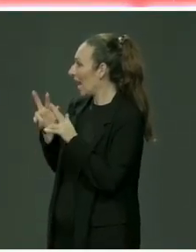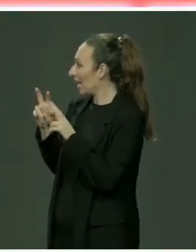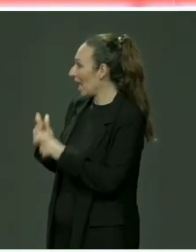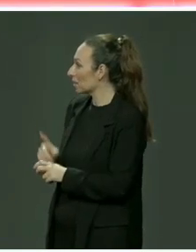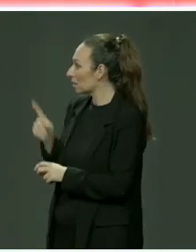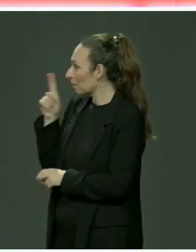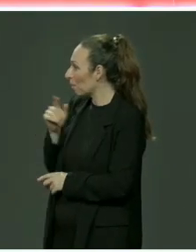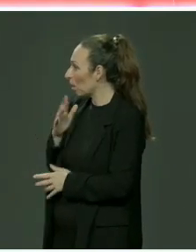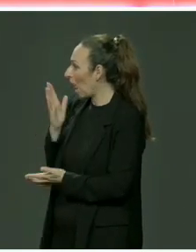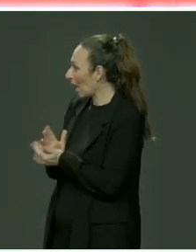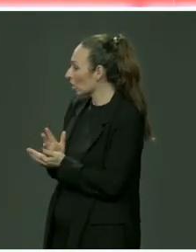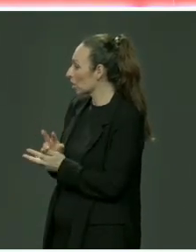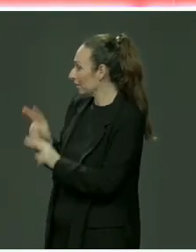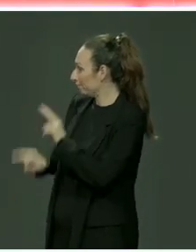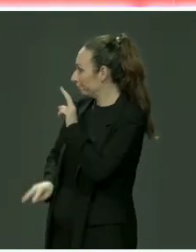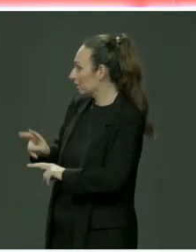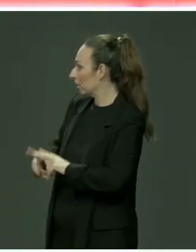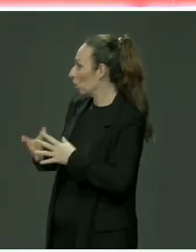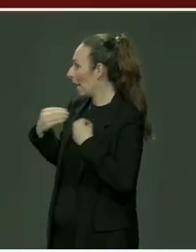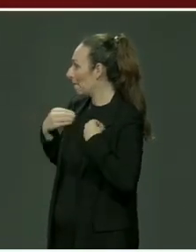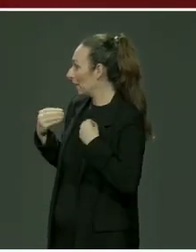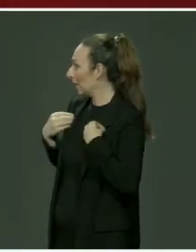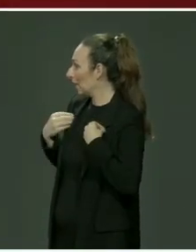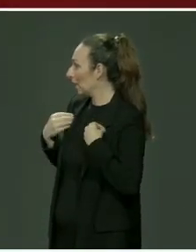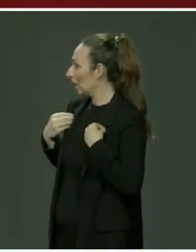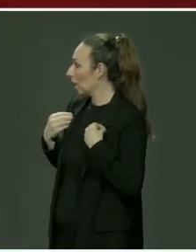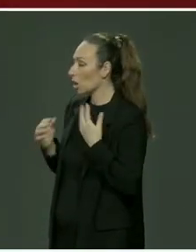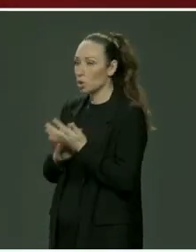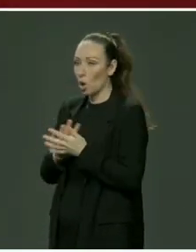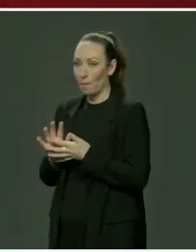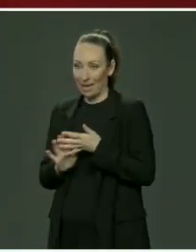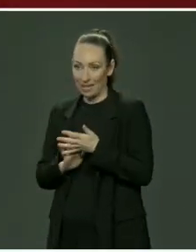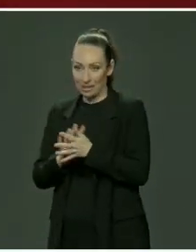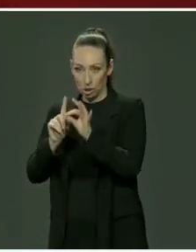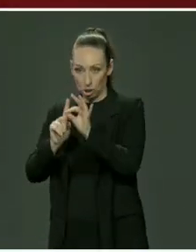do valuation of companies. Well, it's a survey based on data and contribution. Okay. Yep.